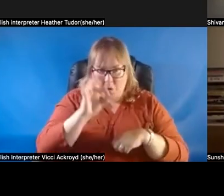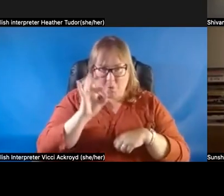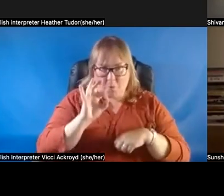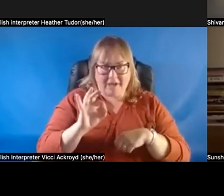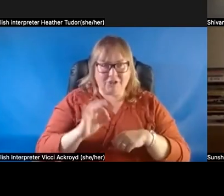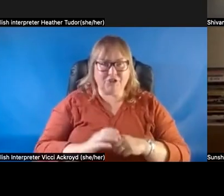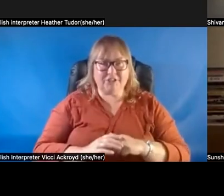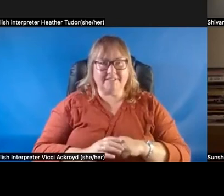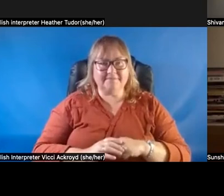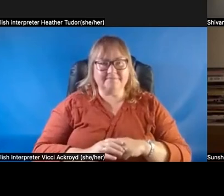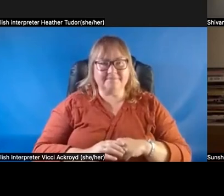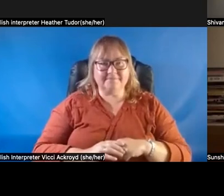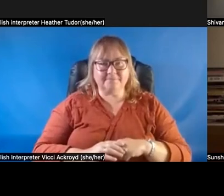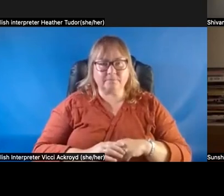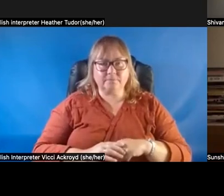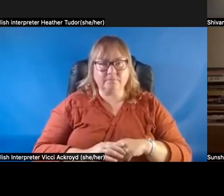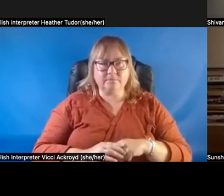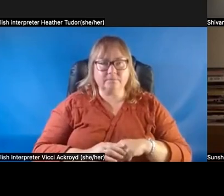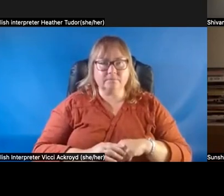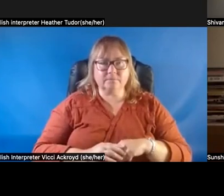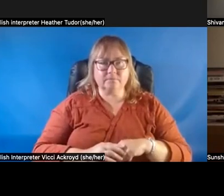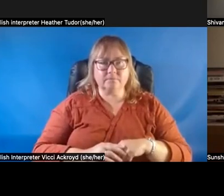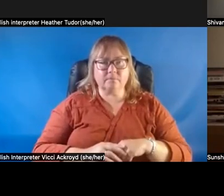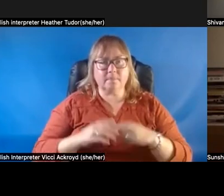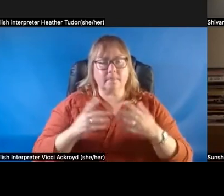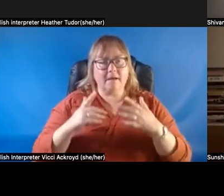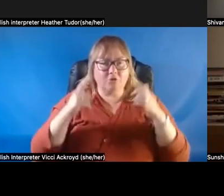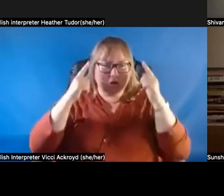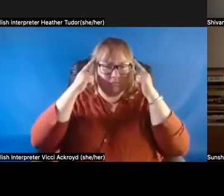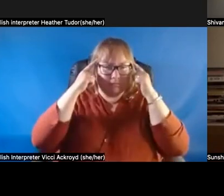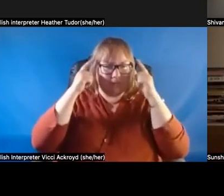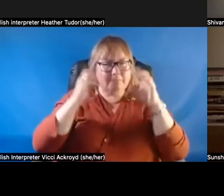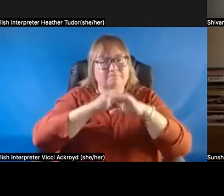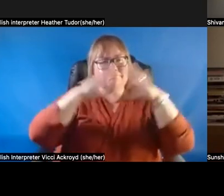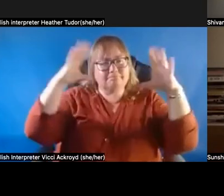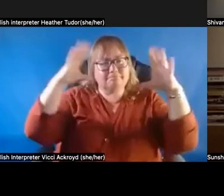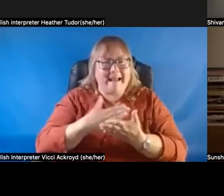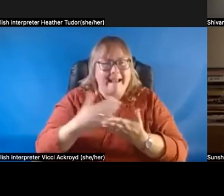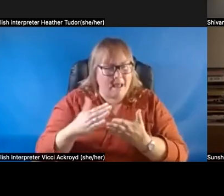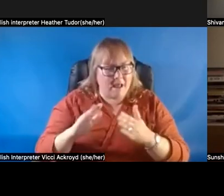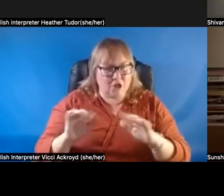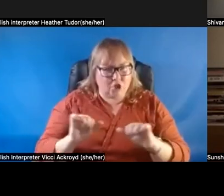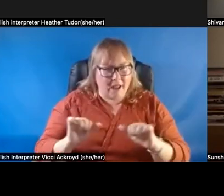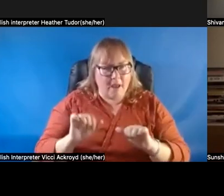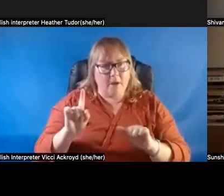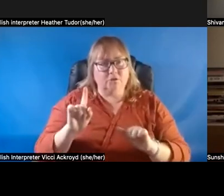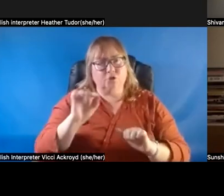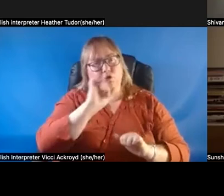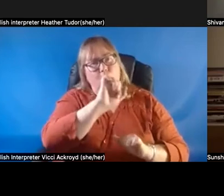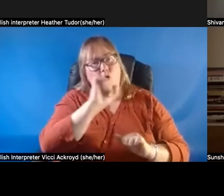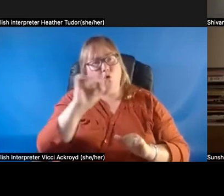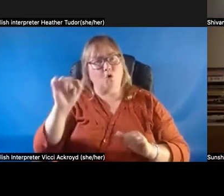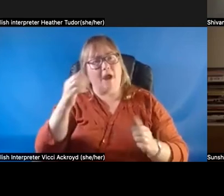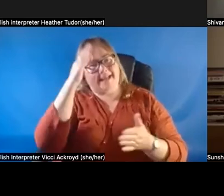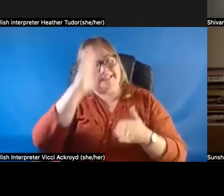that it's not really formed in my mind yet, but what I've seemed to be hearing from a lot of your experiences is that this